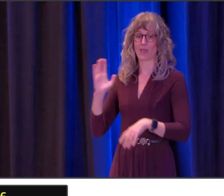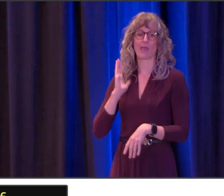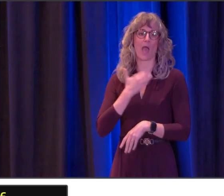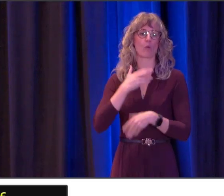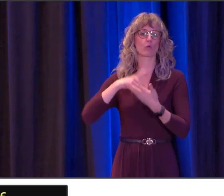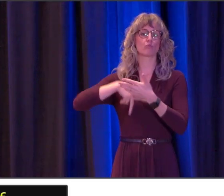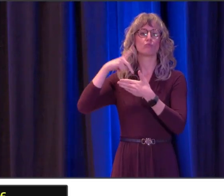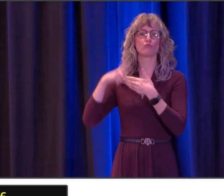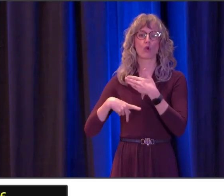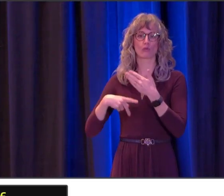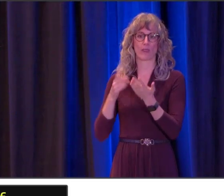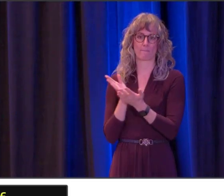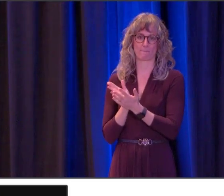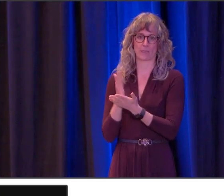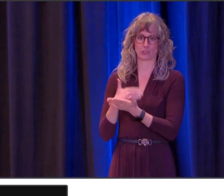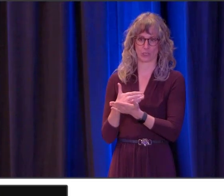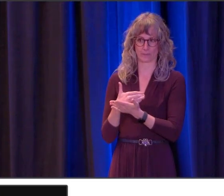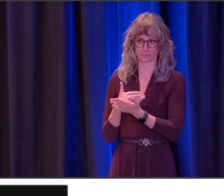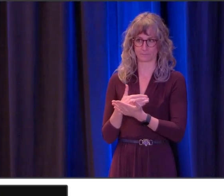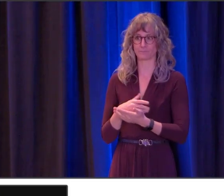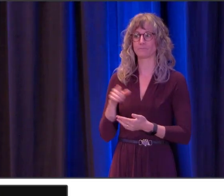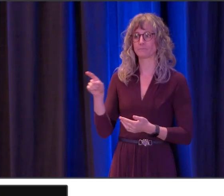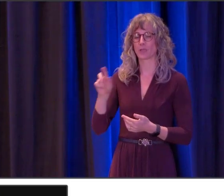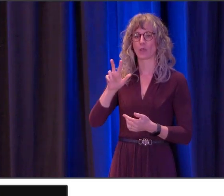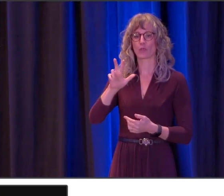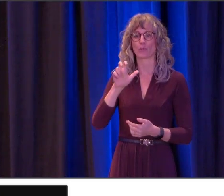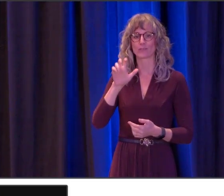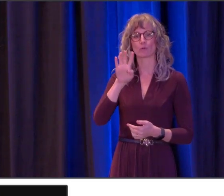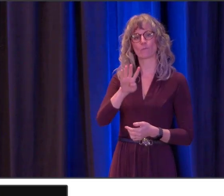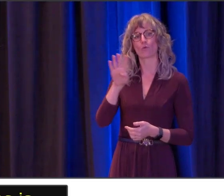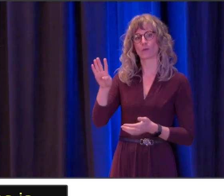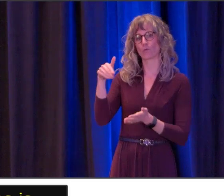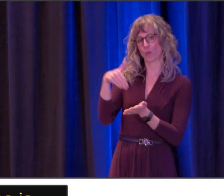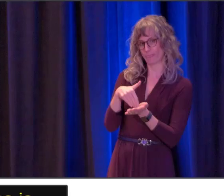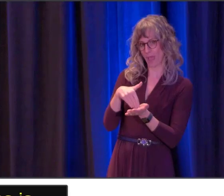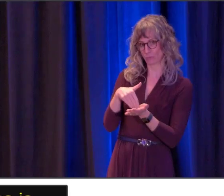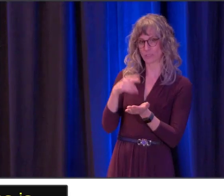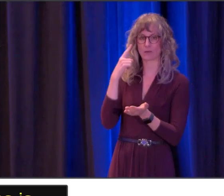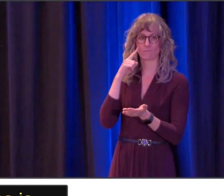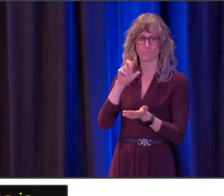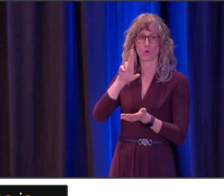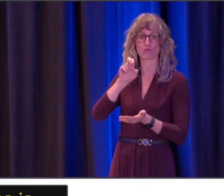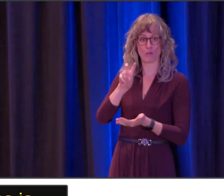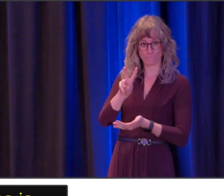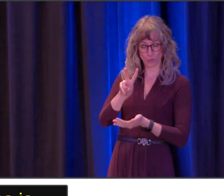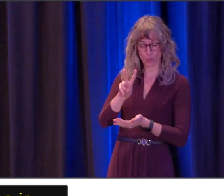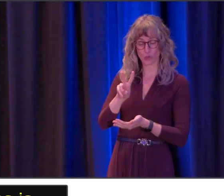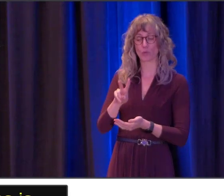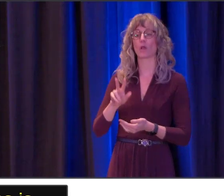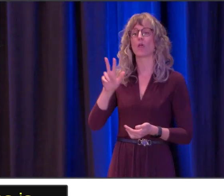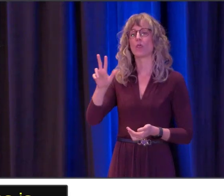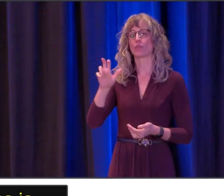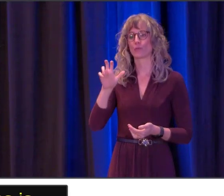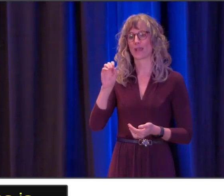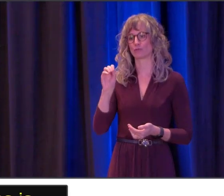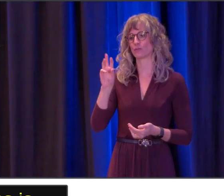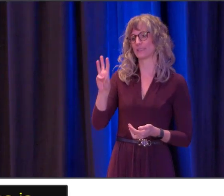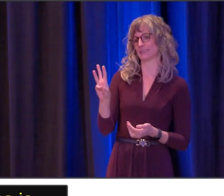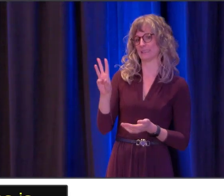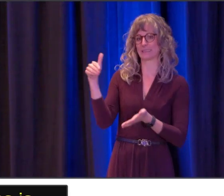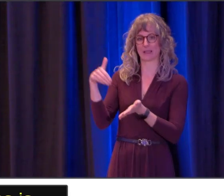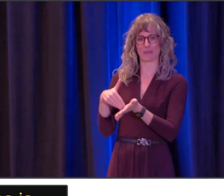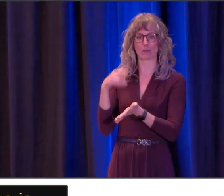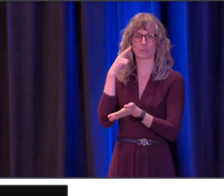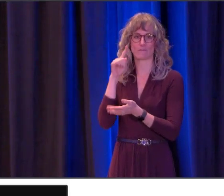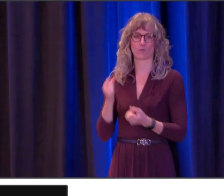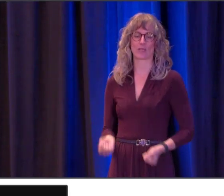program budget. This has included $344,000 in revenues and $306,000 in